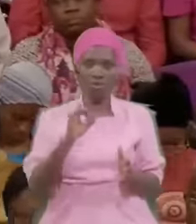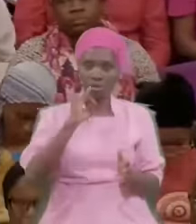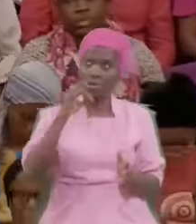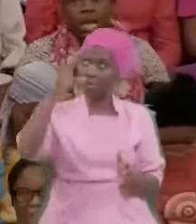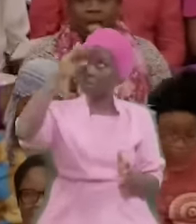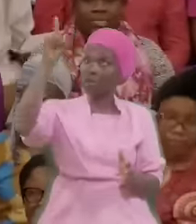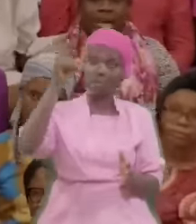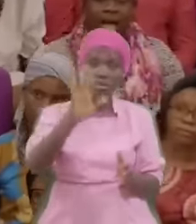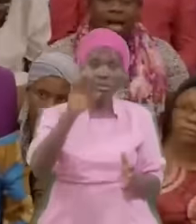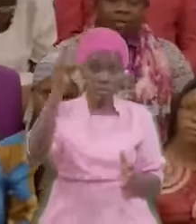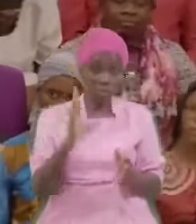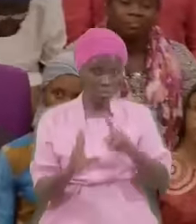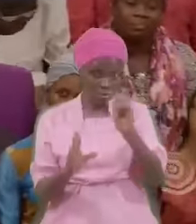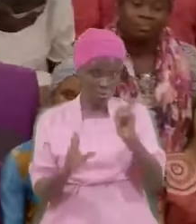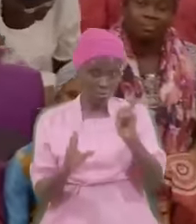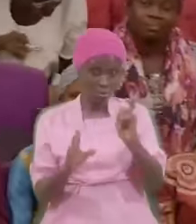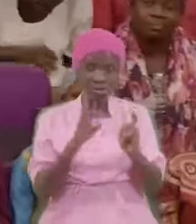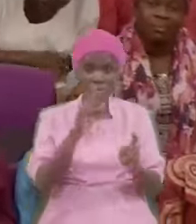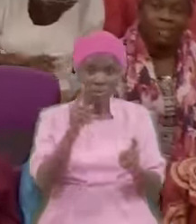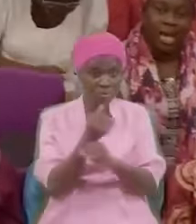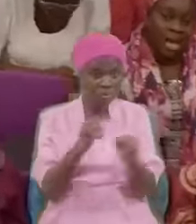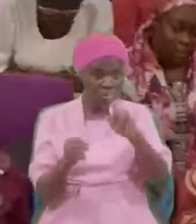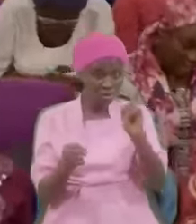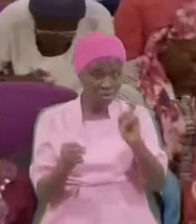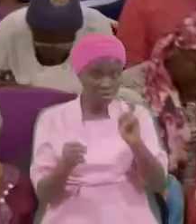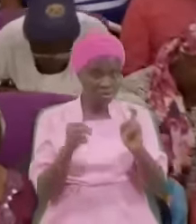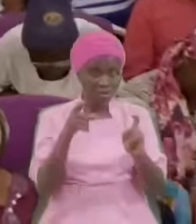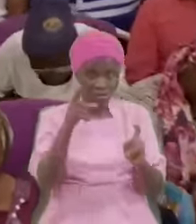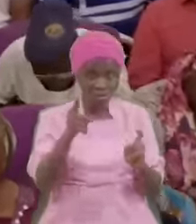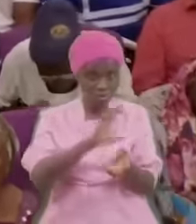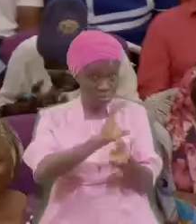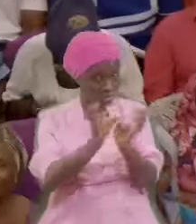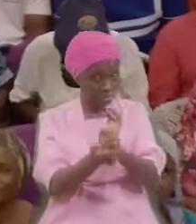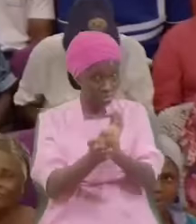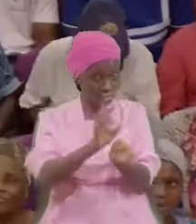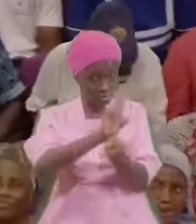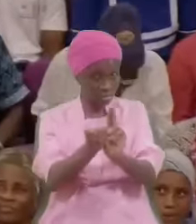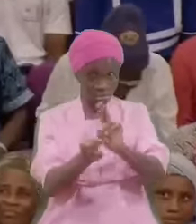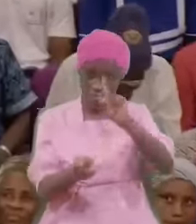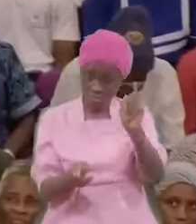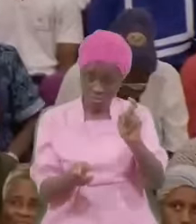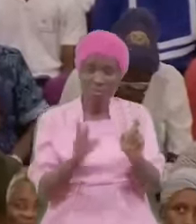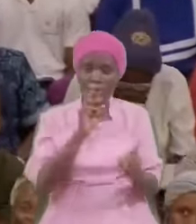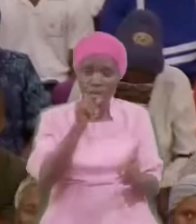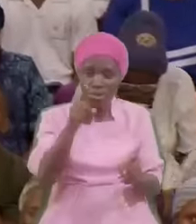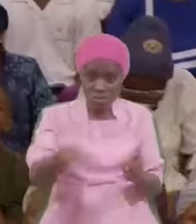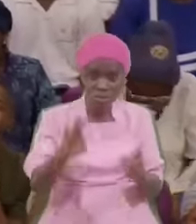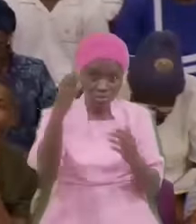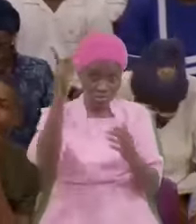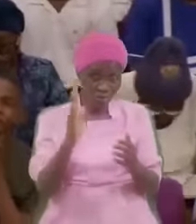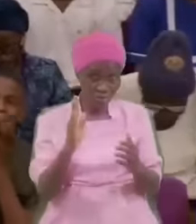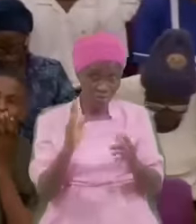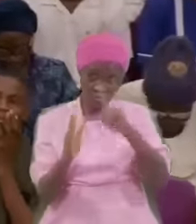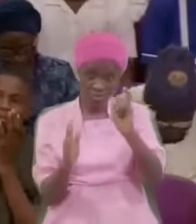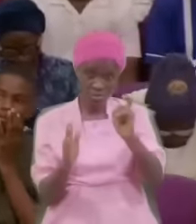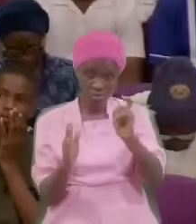Yes. Are you born again? Yes. Are you a child of God?